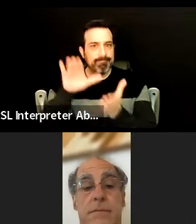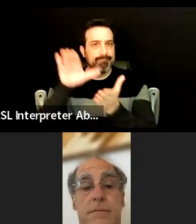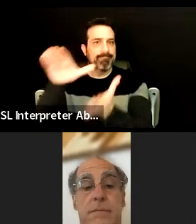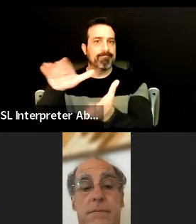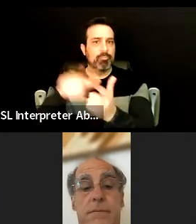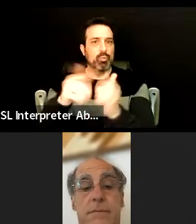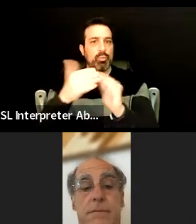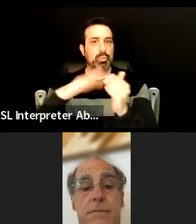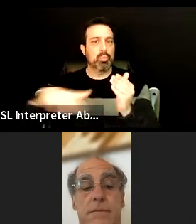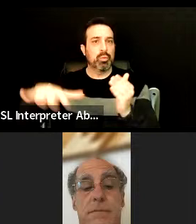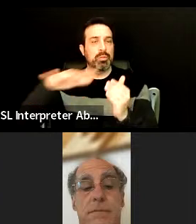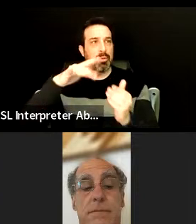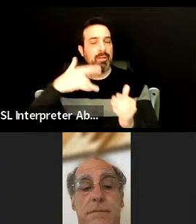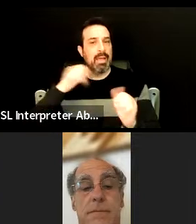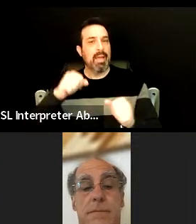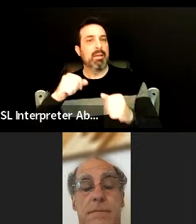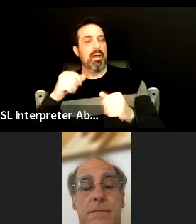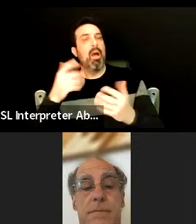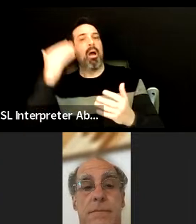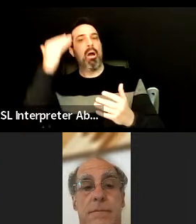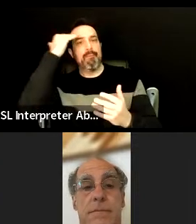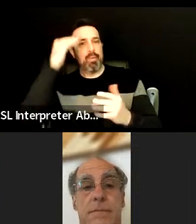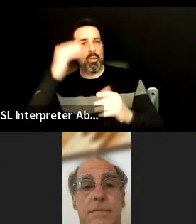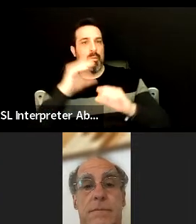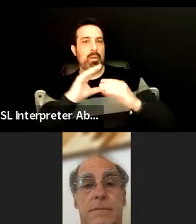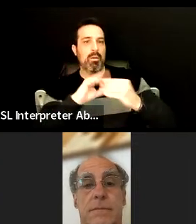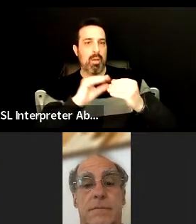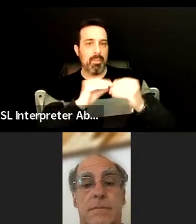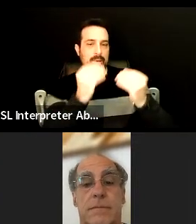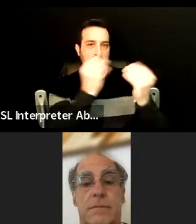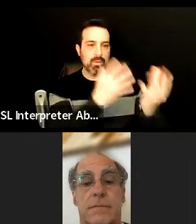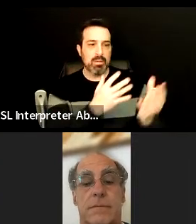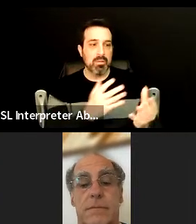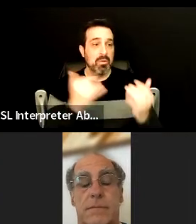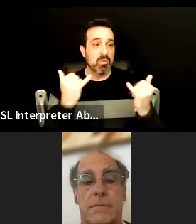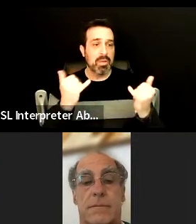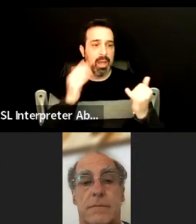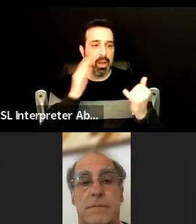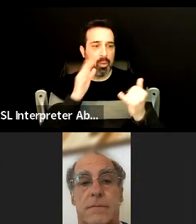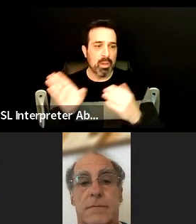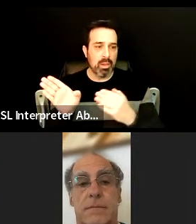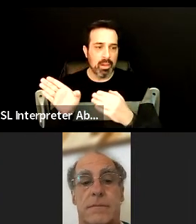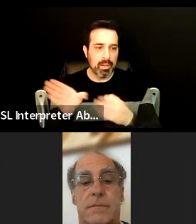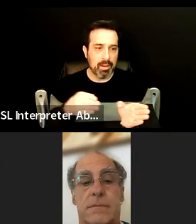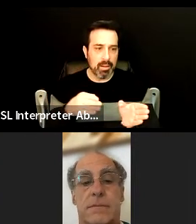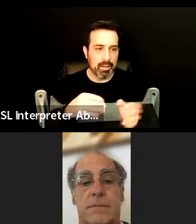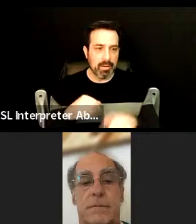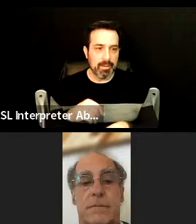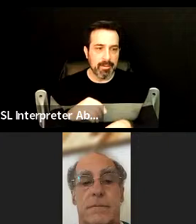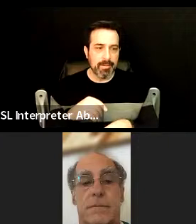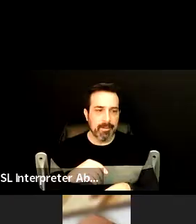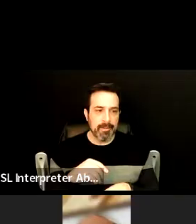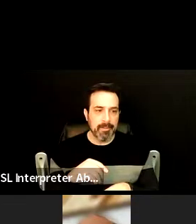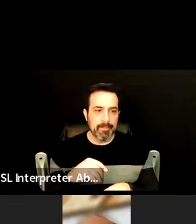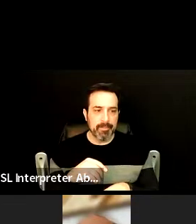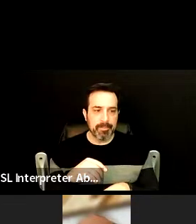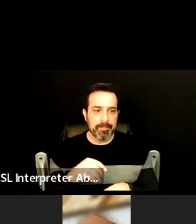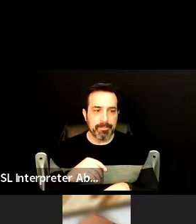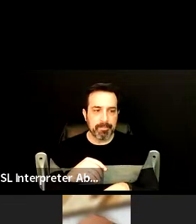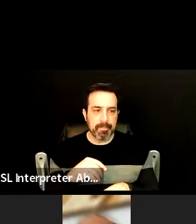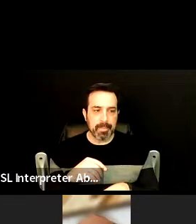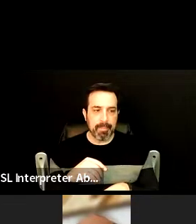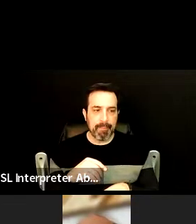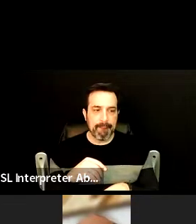give informed comment. And with that, we will go ahead and shift gears. We're going to move into